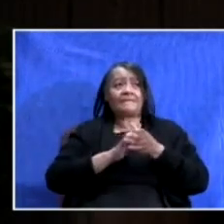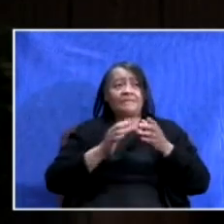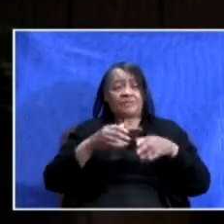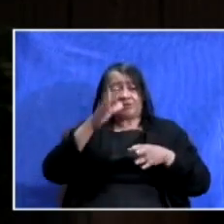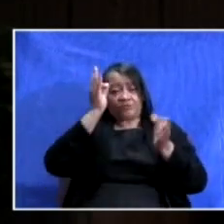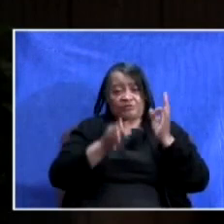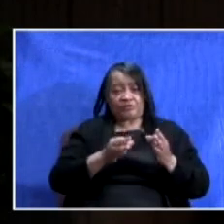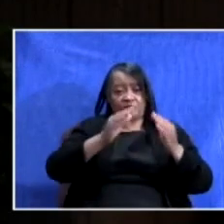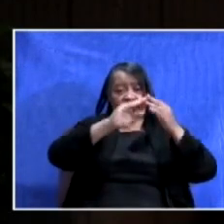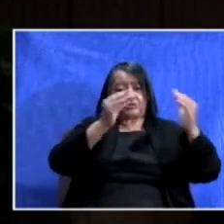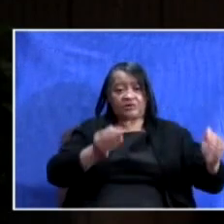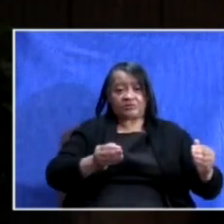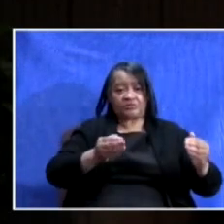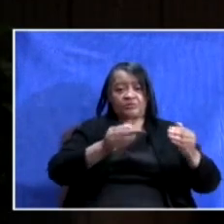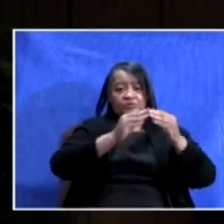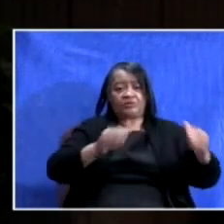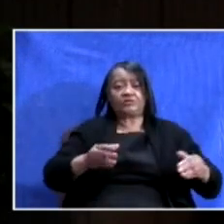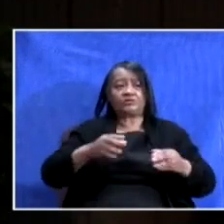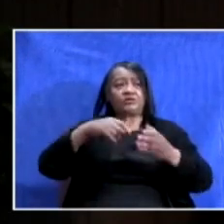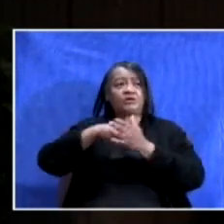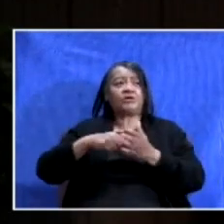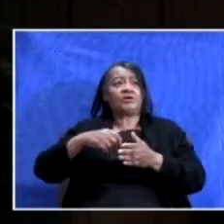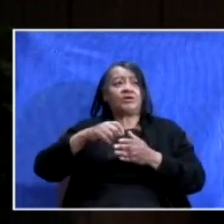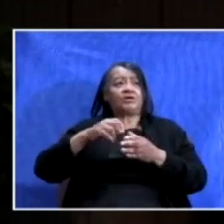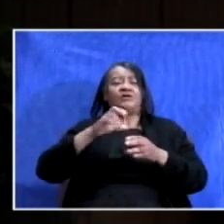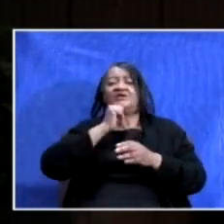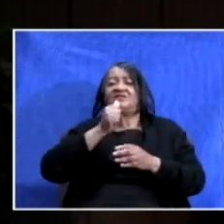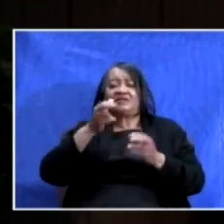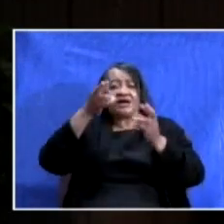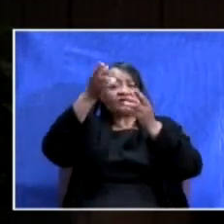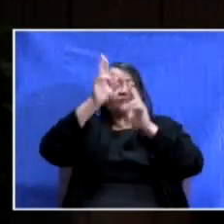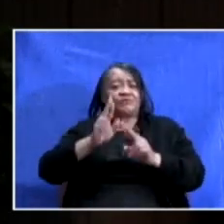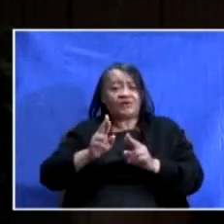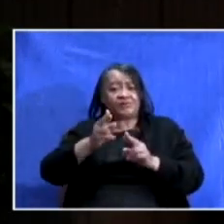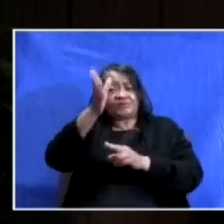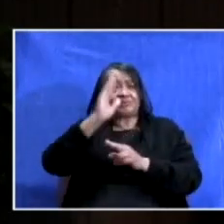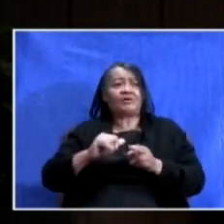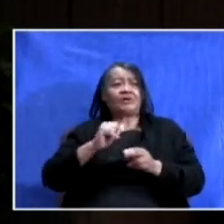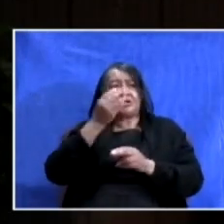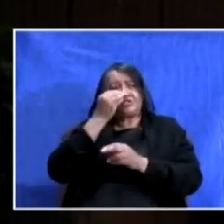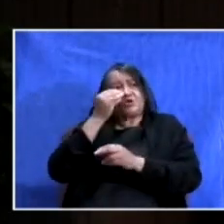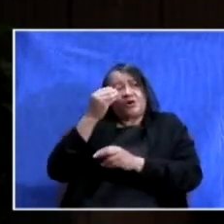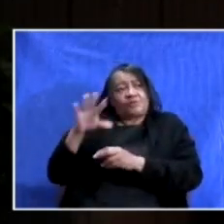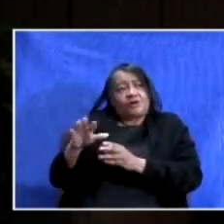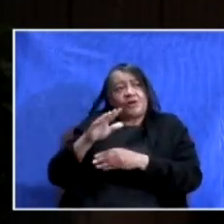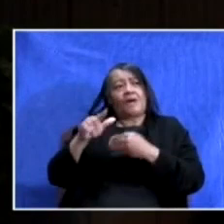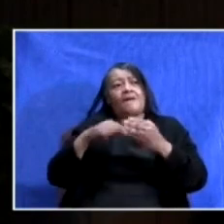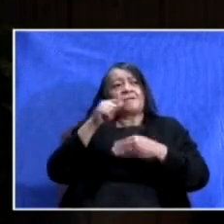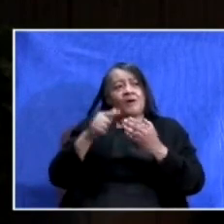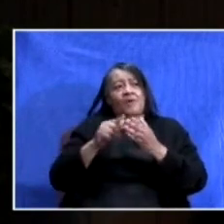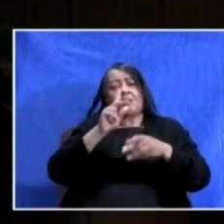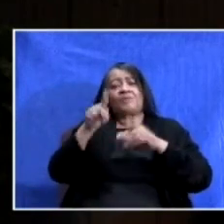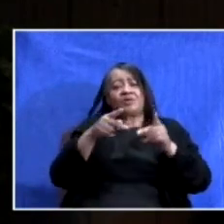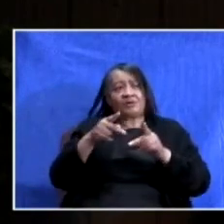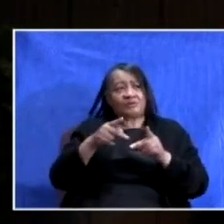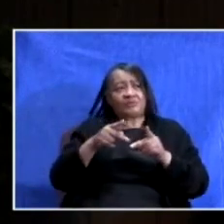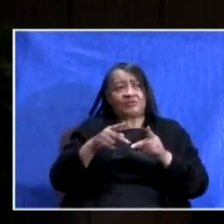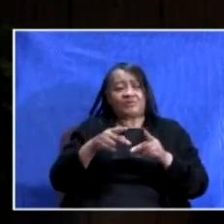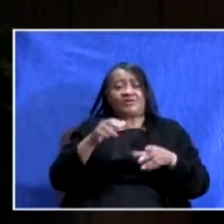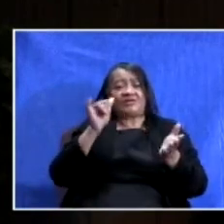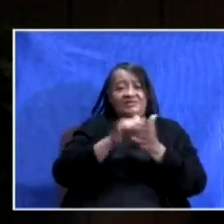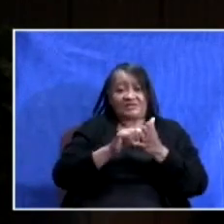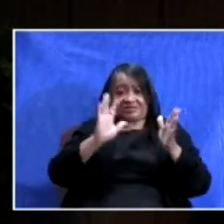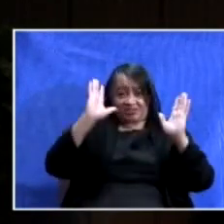judge in a certain city, he said, who neither feared God nor cared about people. That's the Donald